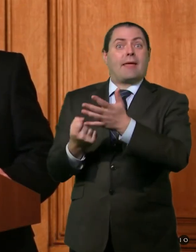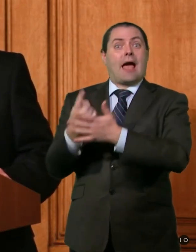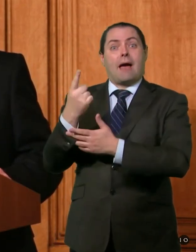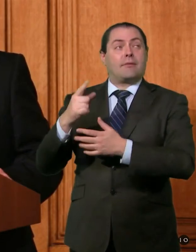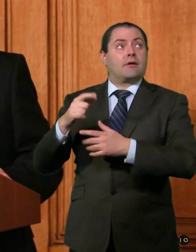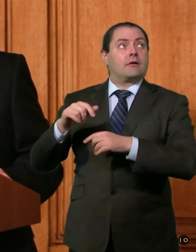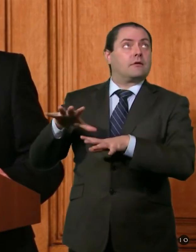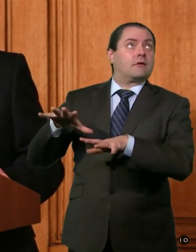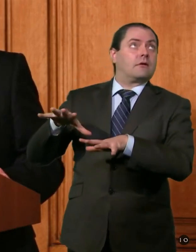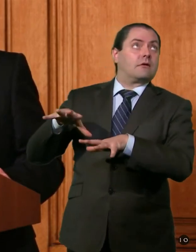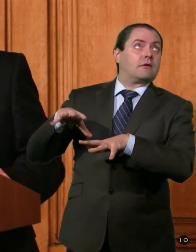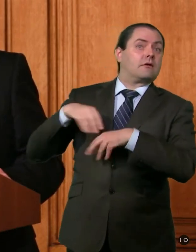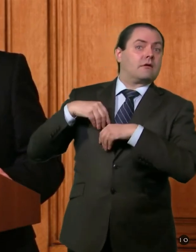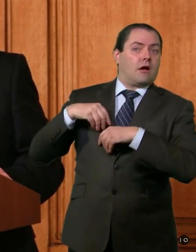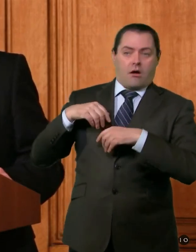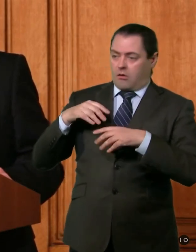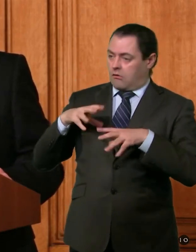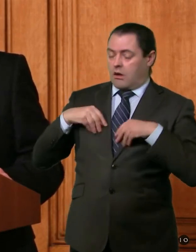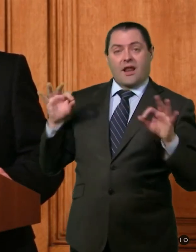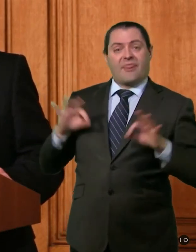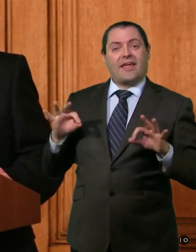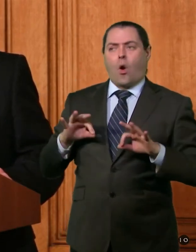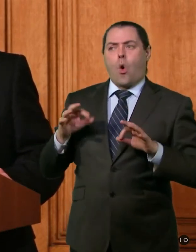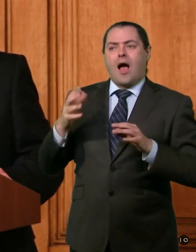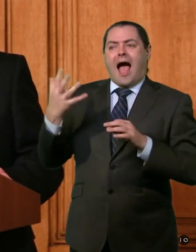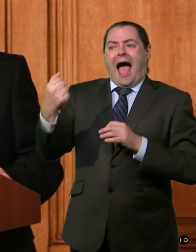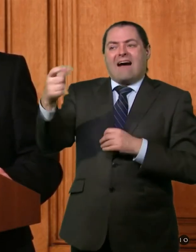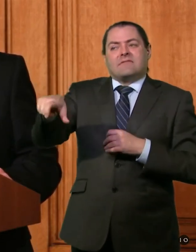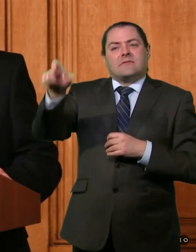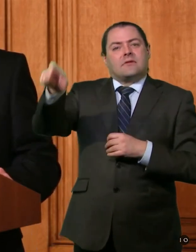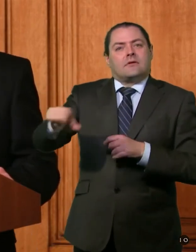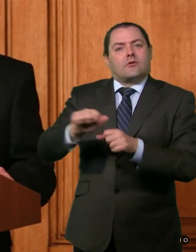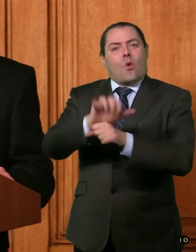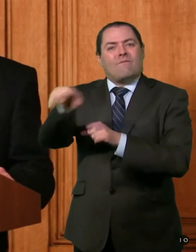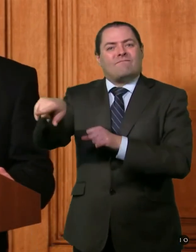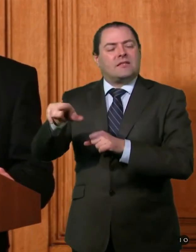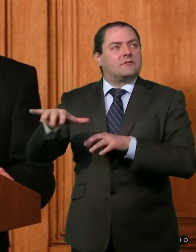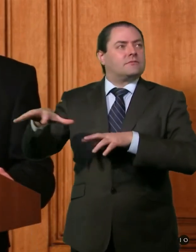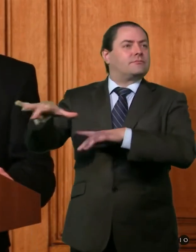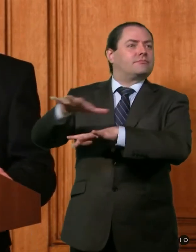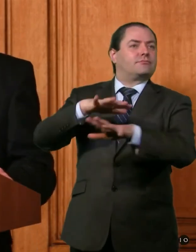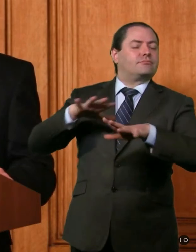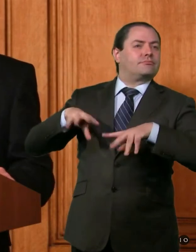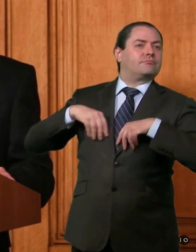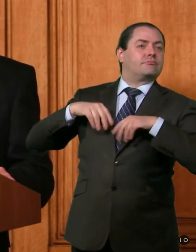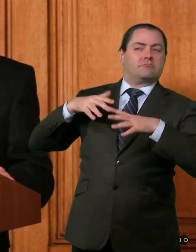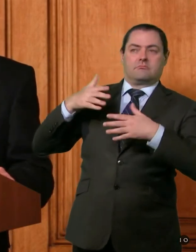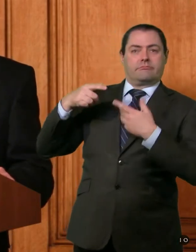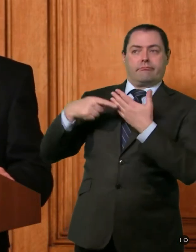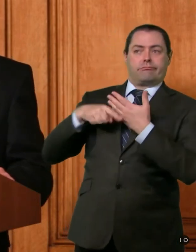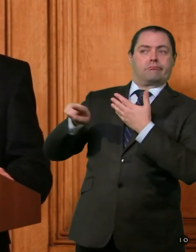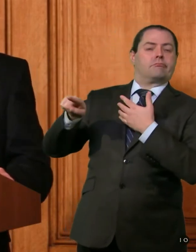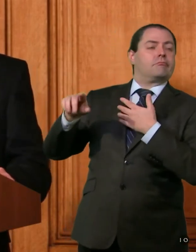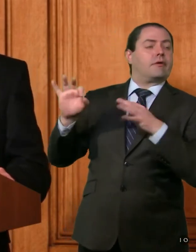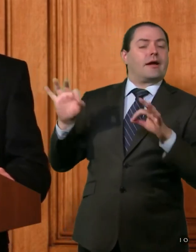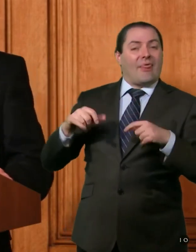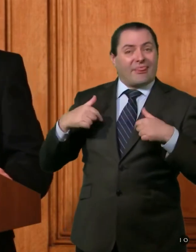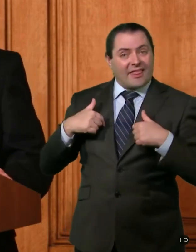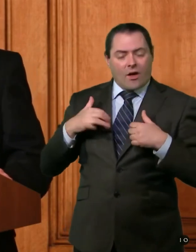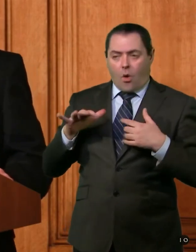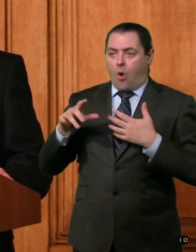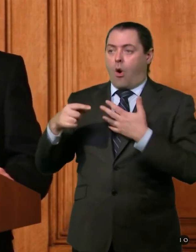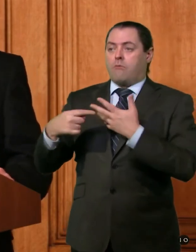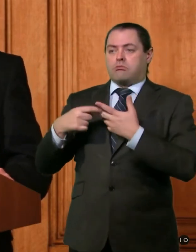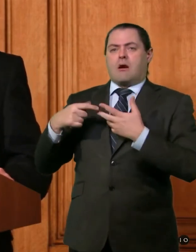be on infections, followed by hospitalisations and followed by deaths, because they take longer to record in the system and they